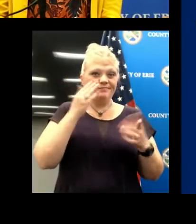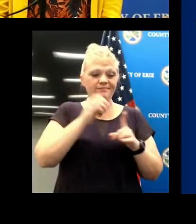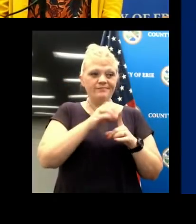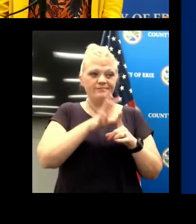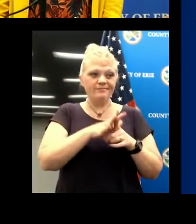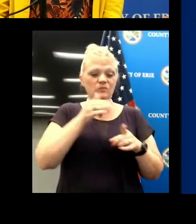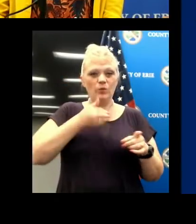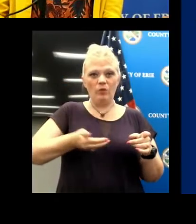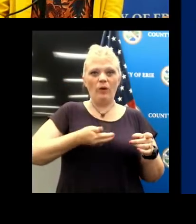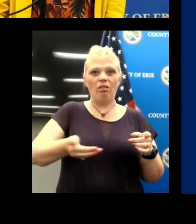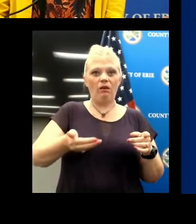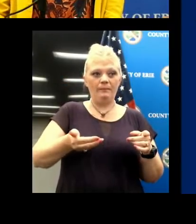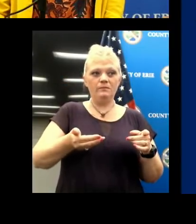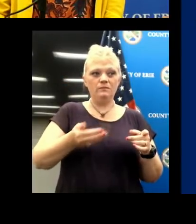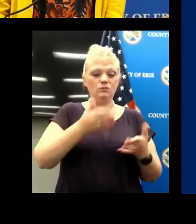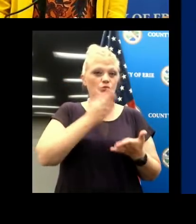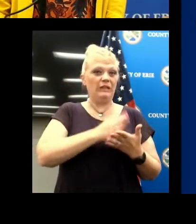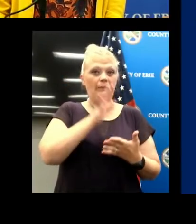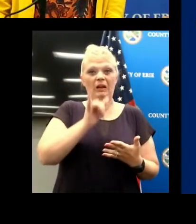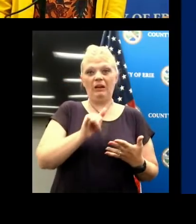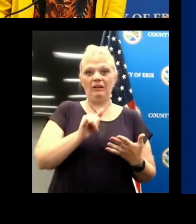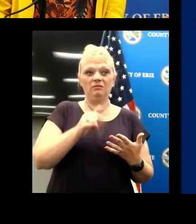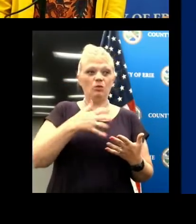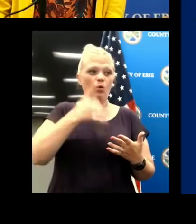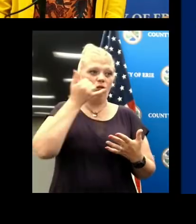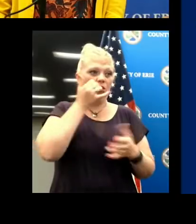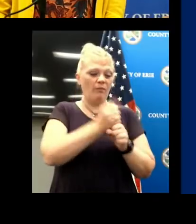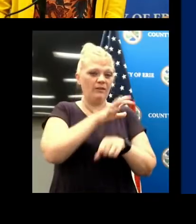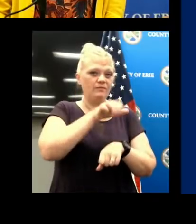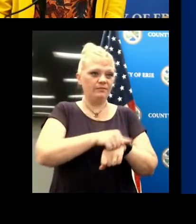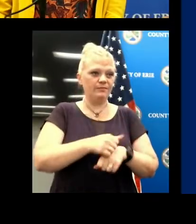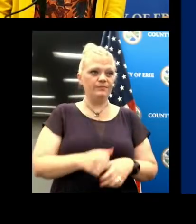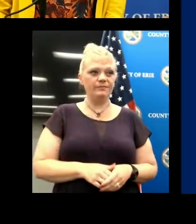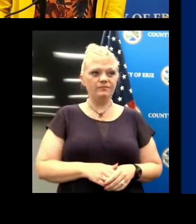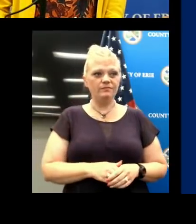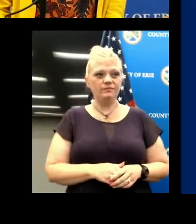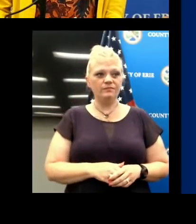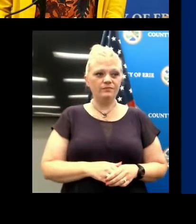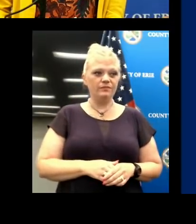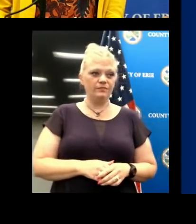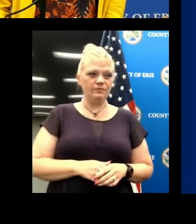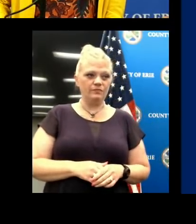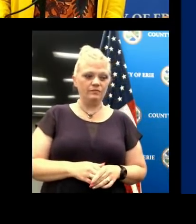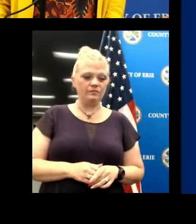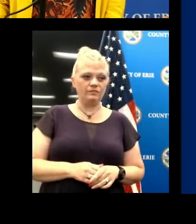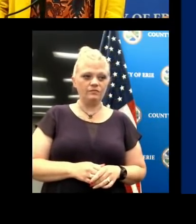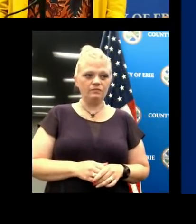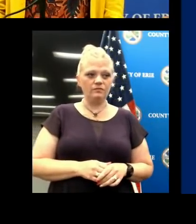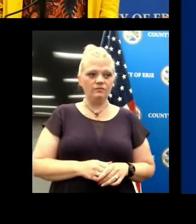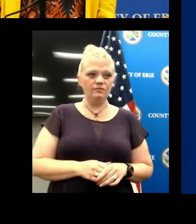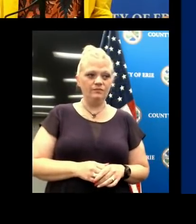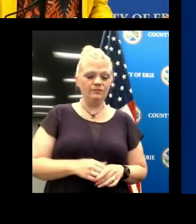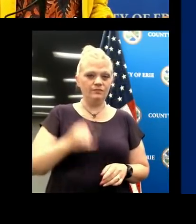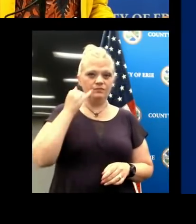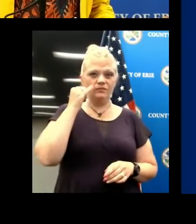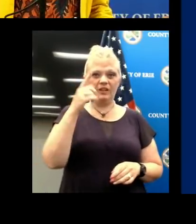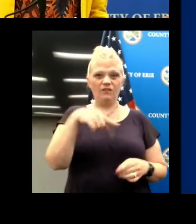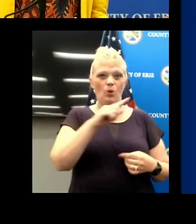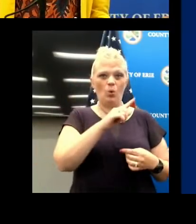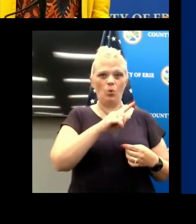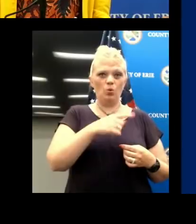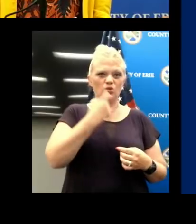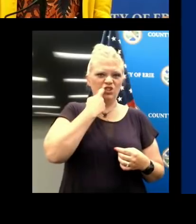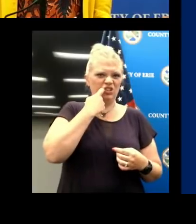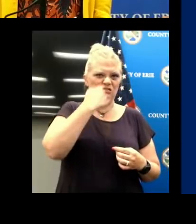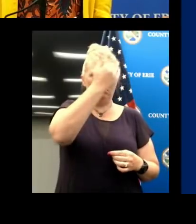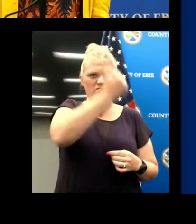we welcome you to stop by or call and make an appointment. And if none of those are convenient for